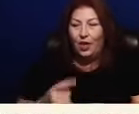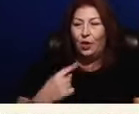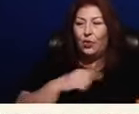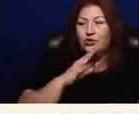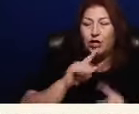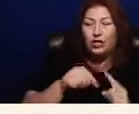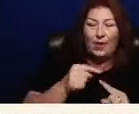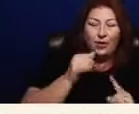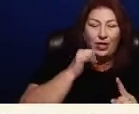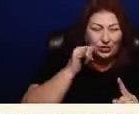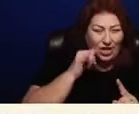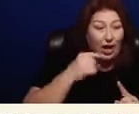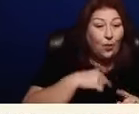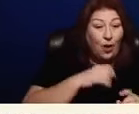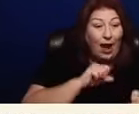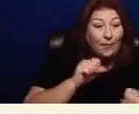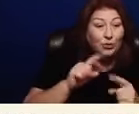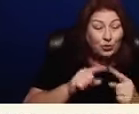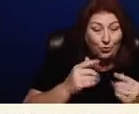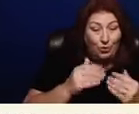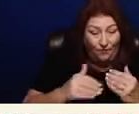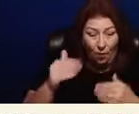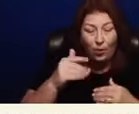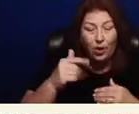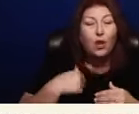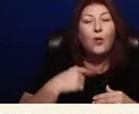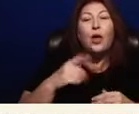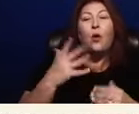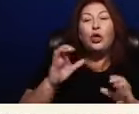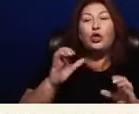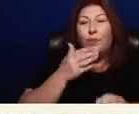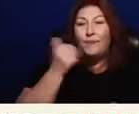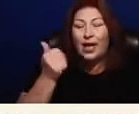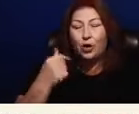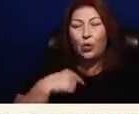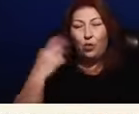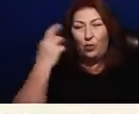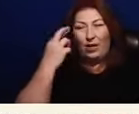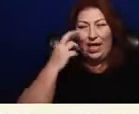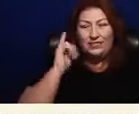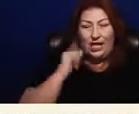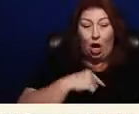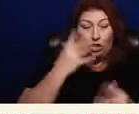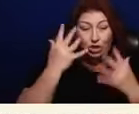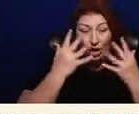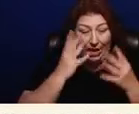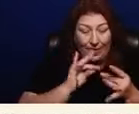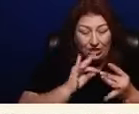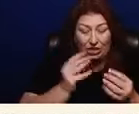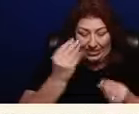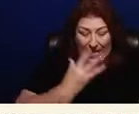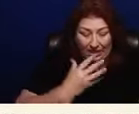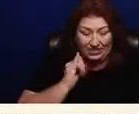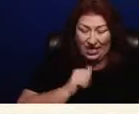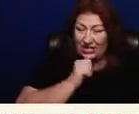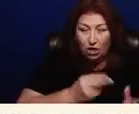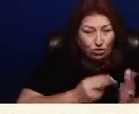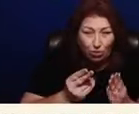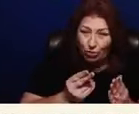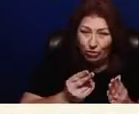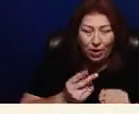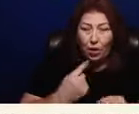move forward because we want to be better, we want to serve a higher purpose, we realize that our shame messages were telling us things that were not true. We don't want to